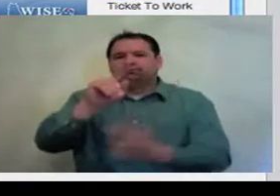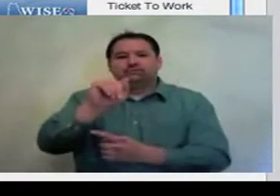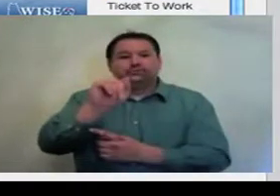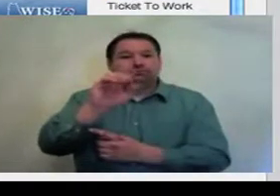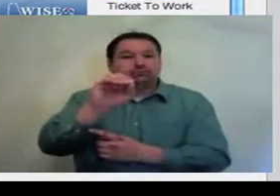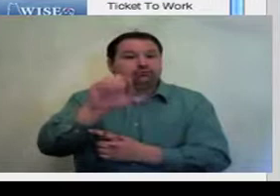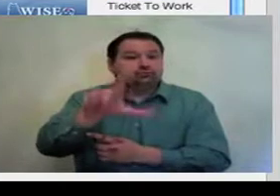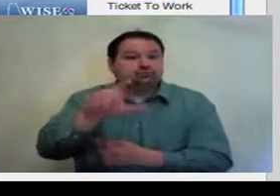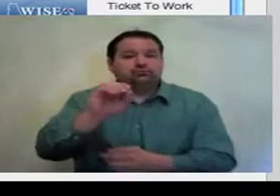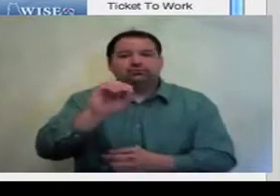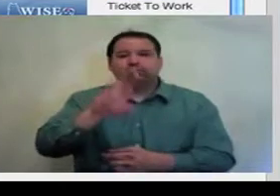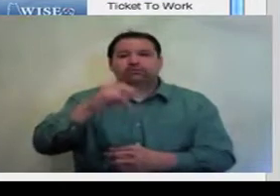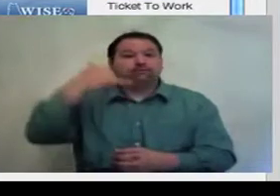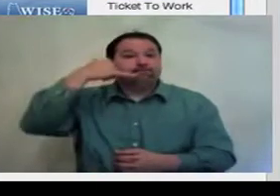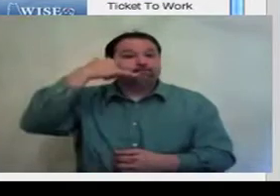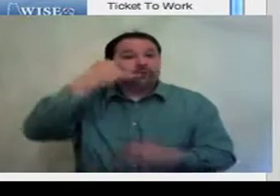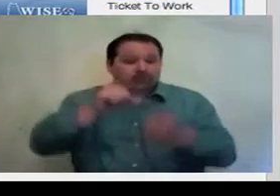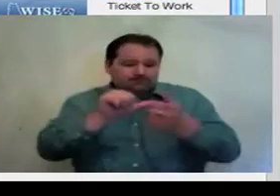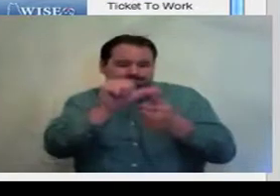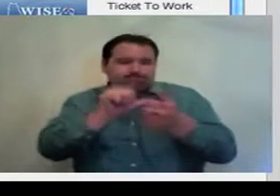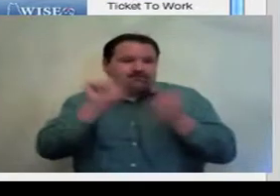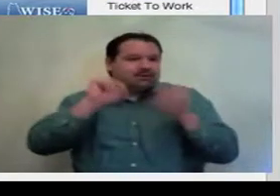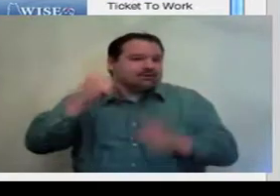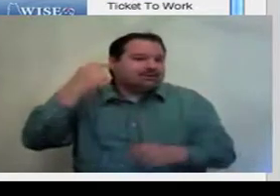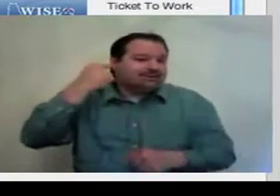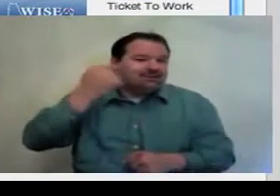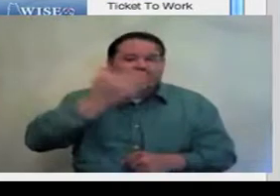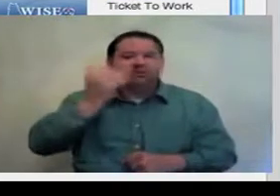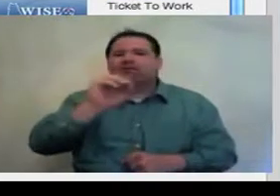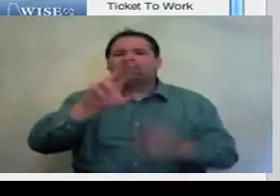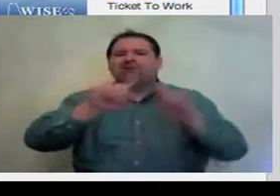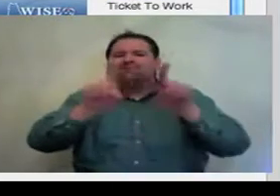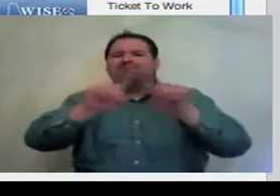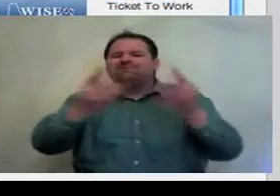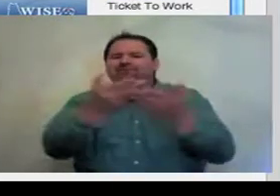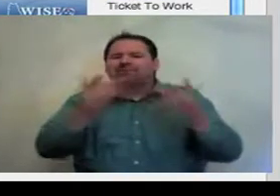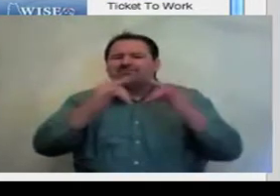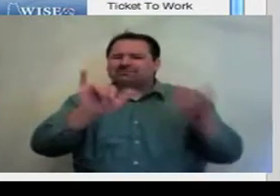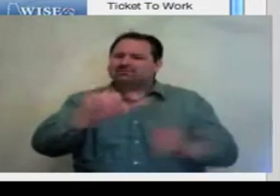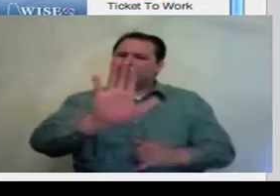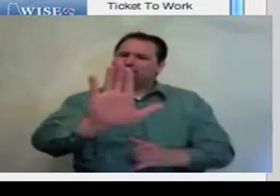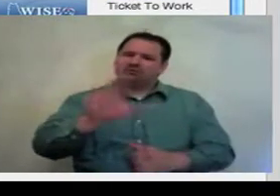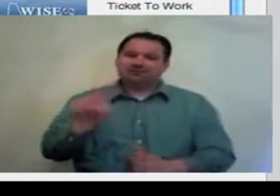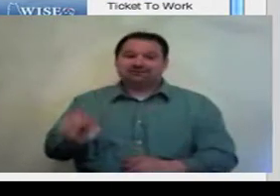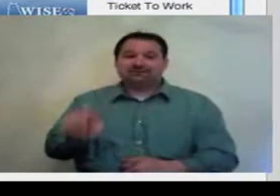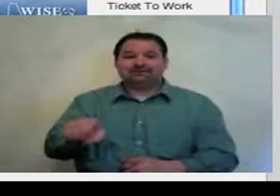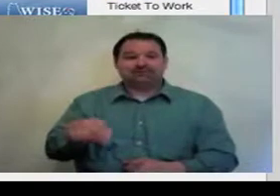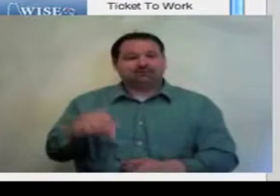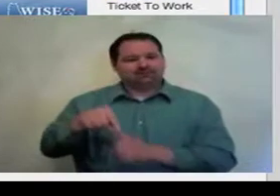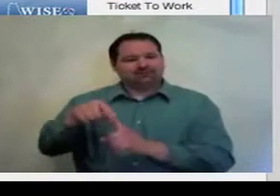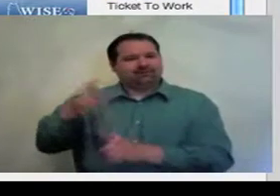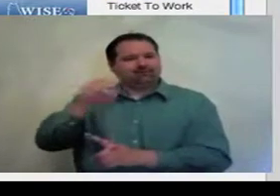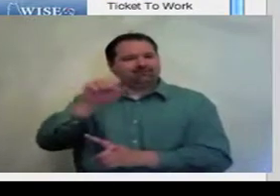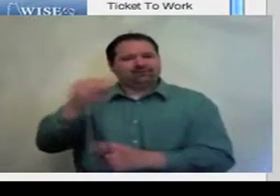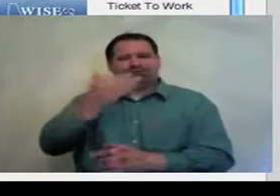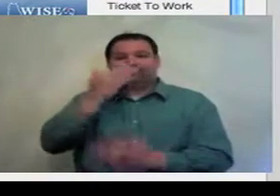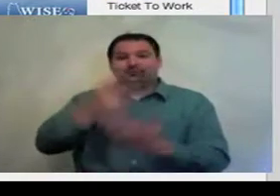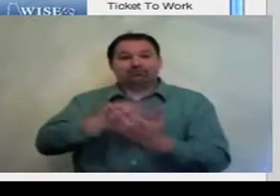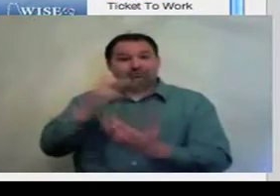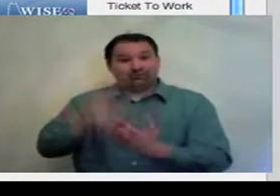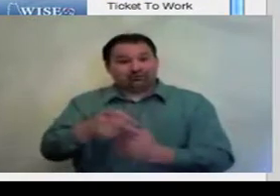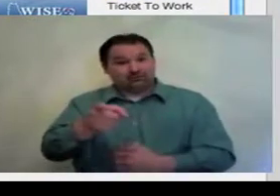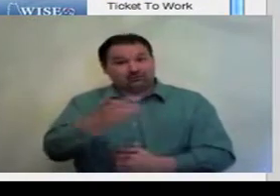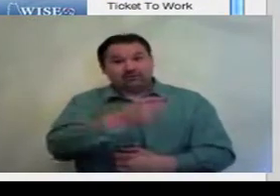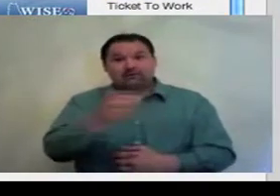related to going back to work. Like if you needed a specialized tool set or a telephone to help you hear better, things like that. The